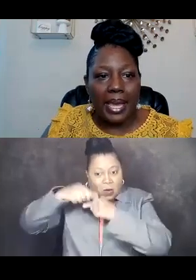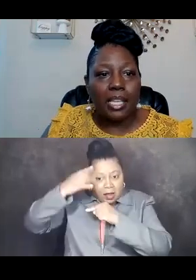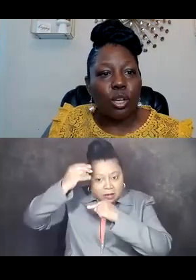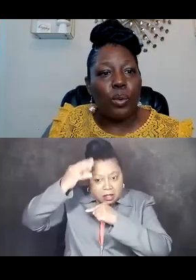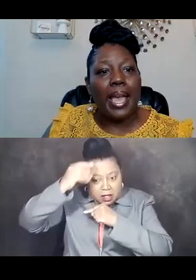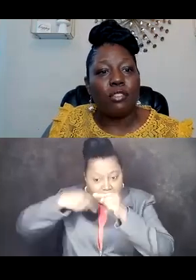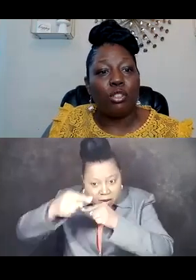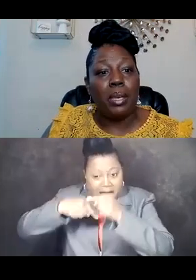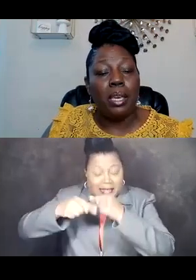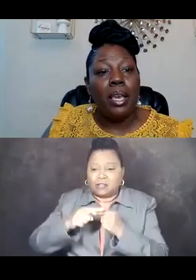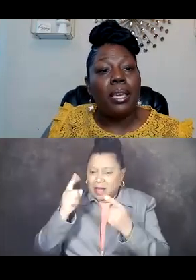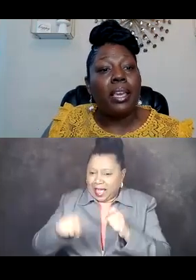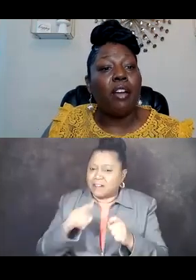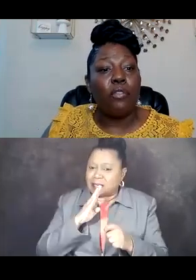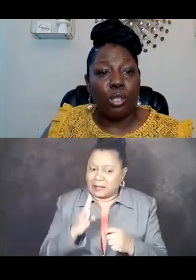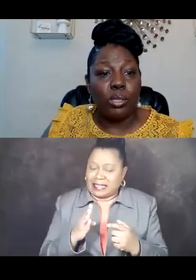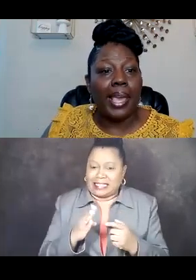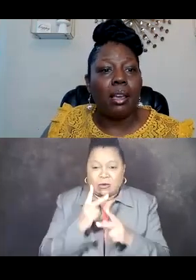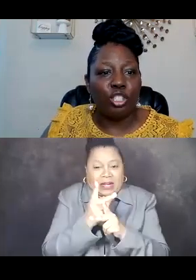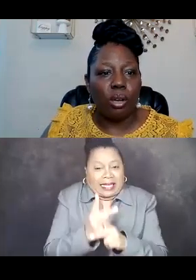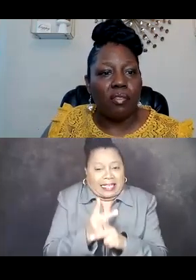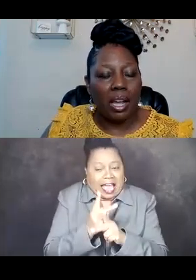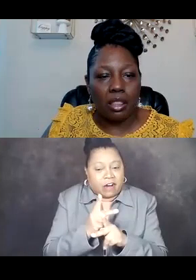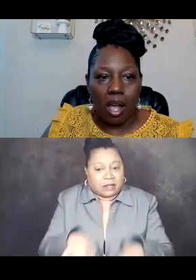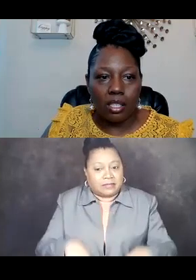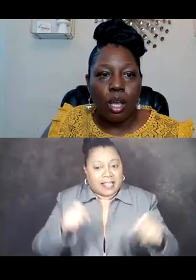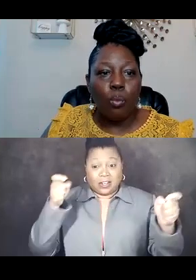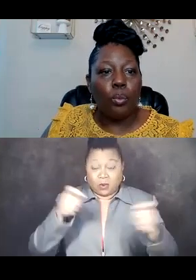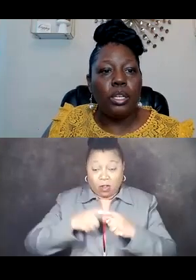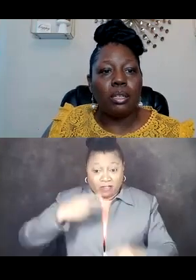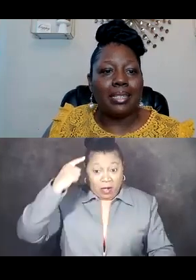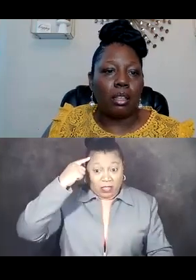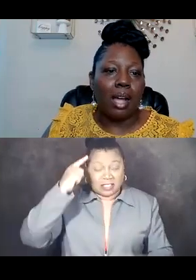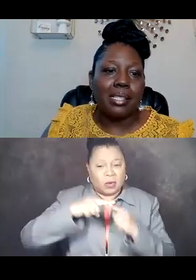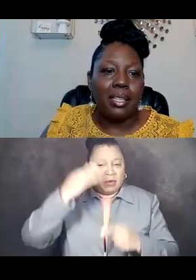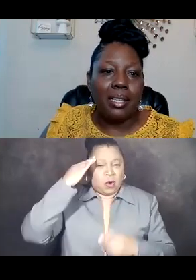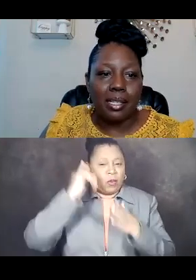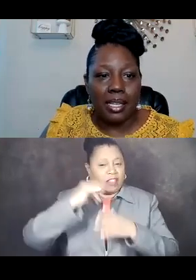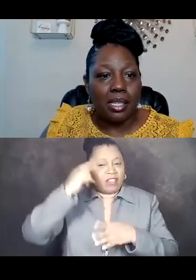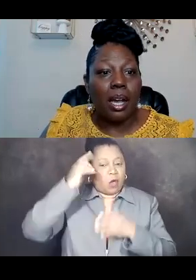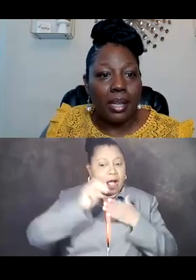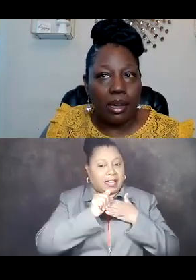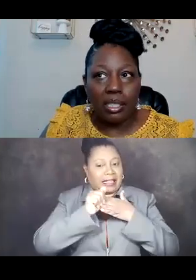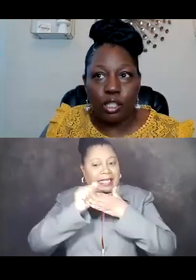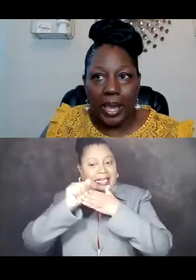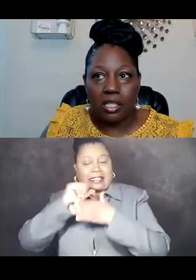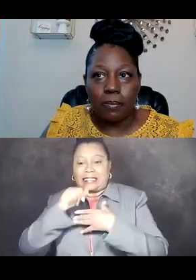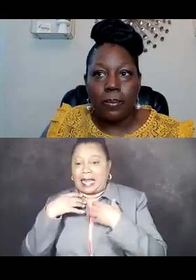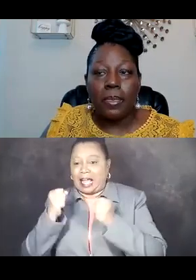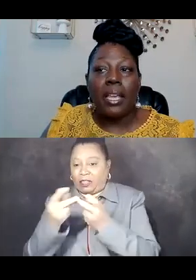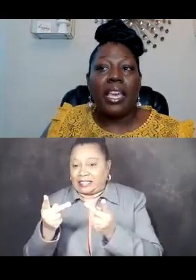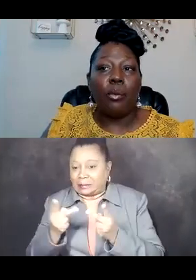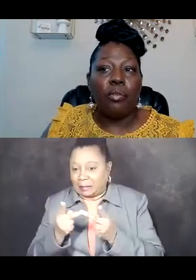and play. And so we have to be careful to take control of our thoughts when we know that the thoughts lead us into unhealthy